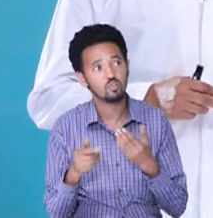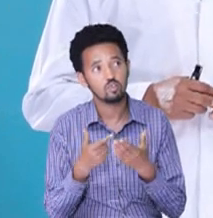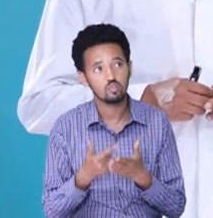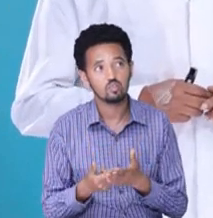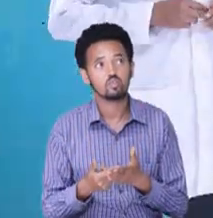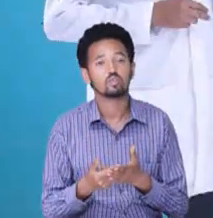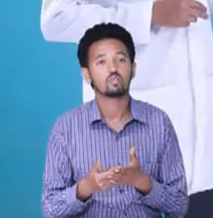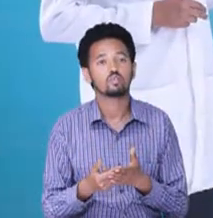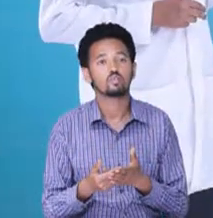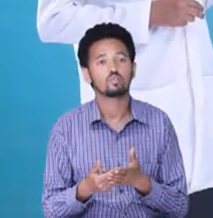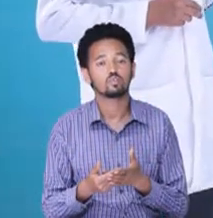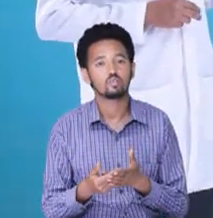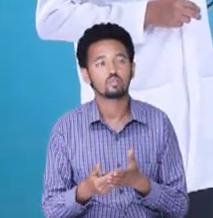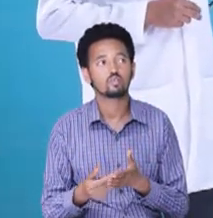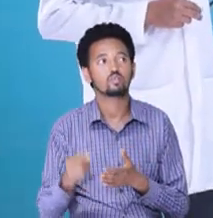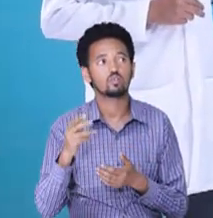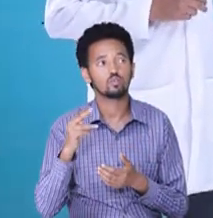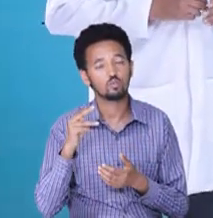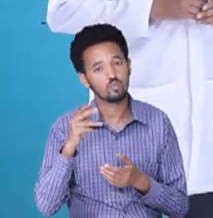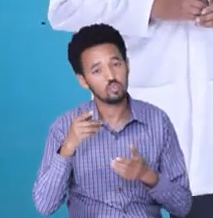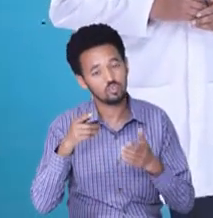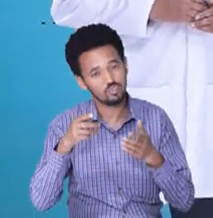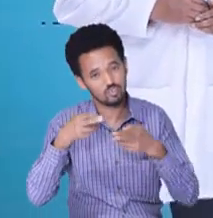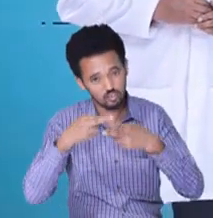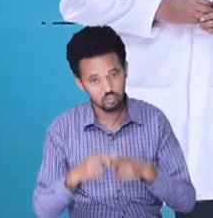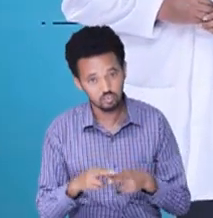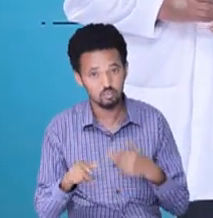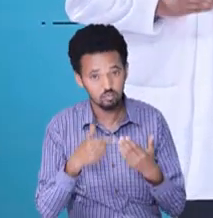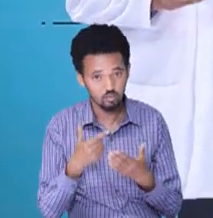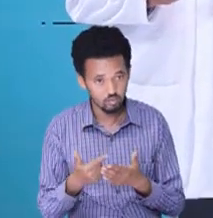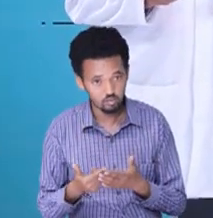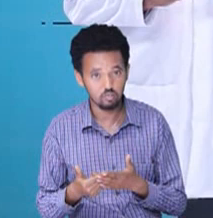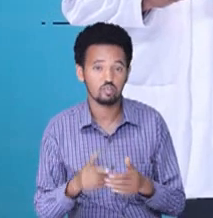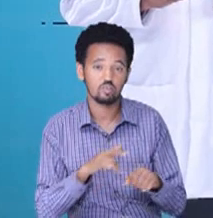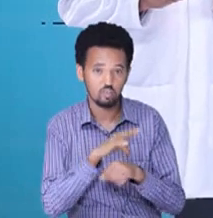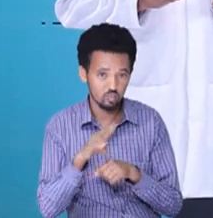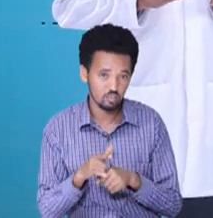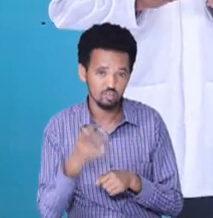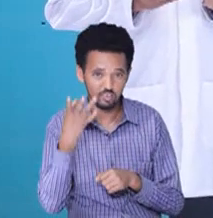revolt in Paris overthrew the monarchy and rejected the constitution of